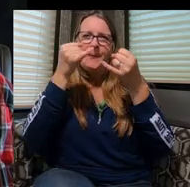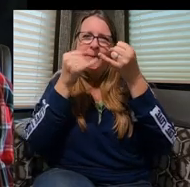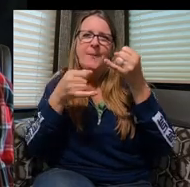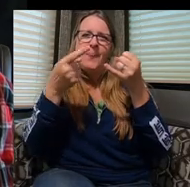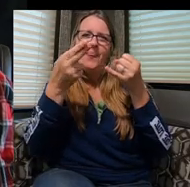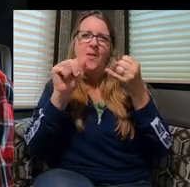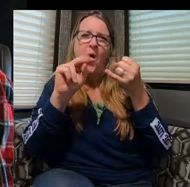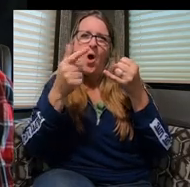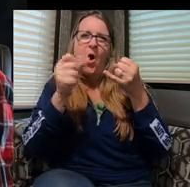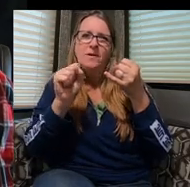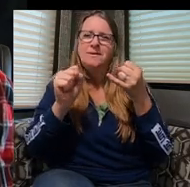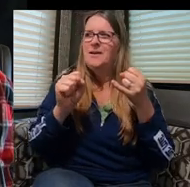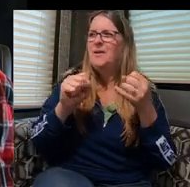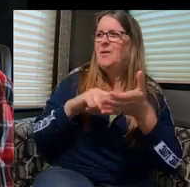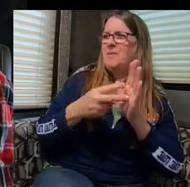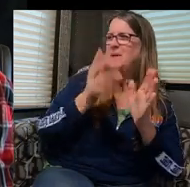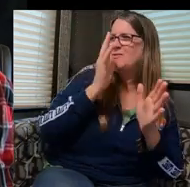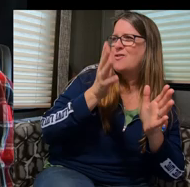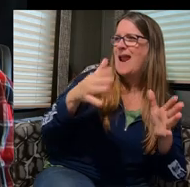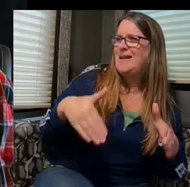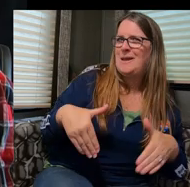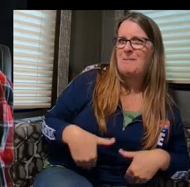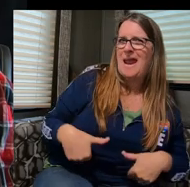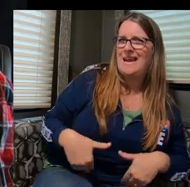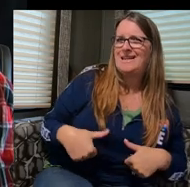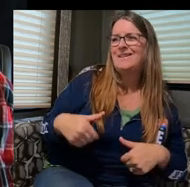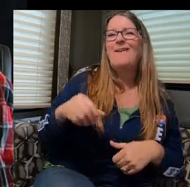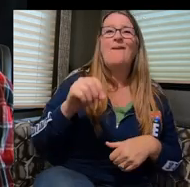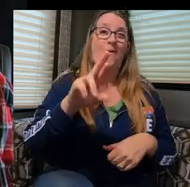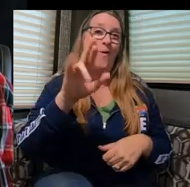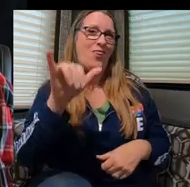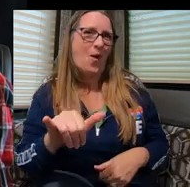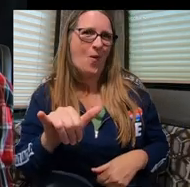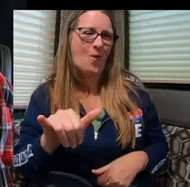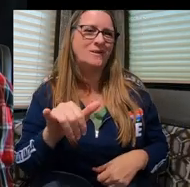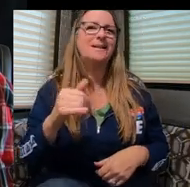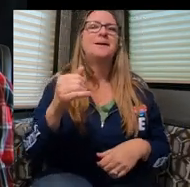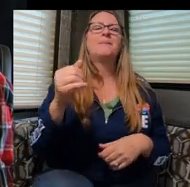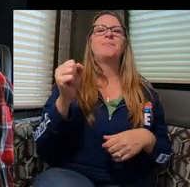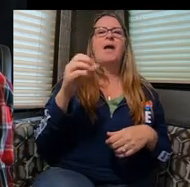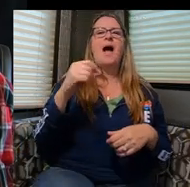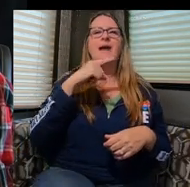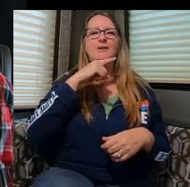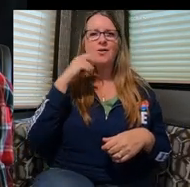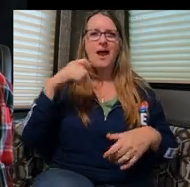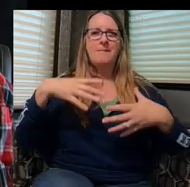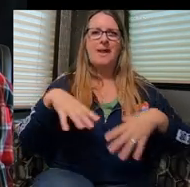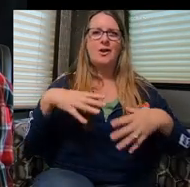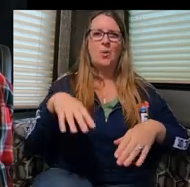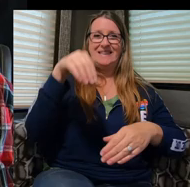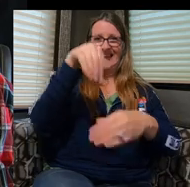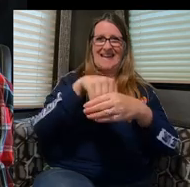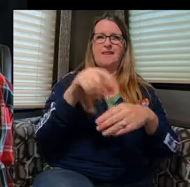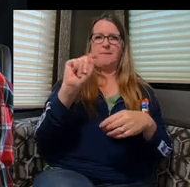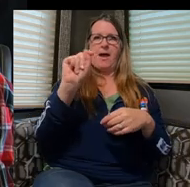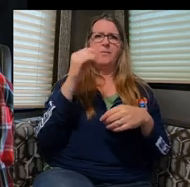thongs. The granny panties. Or those. Yeah, so I can dry clothes